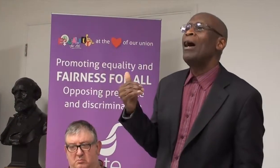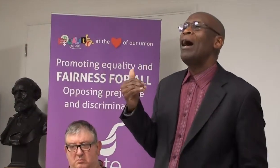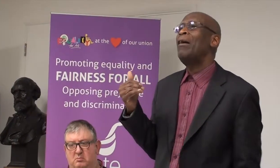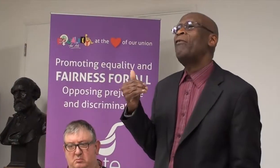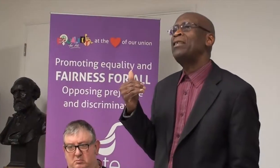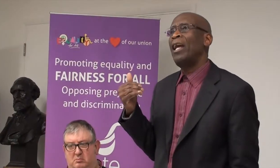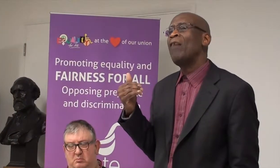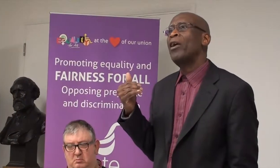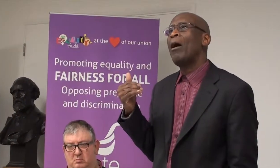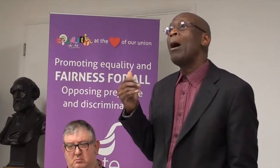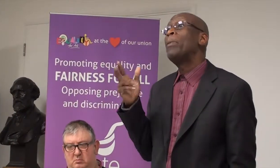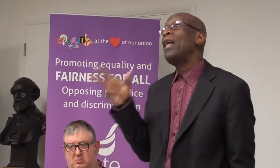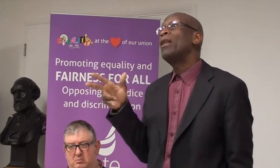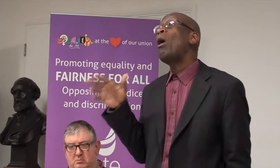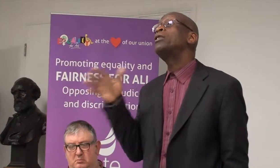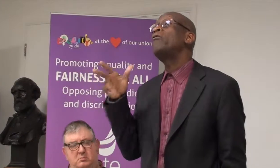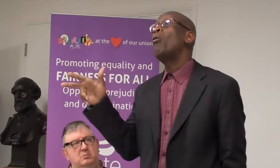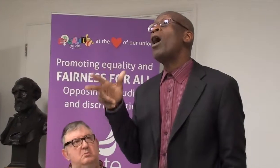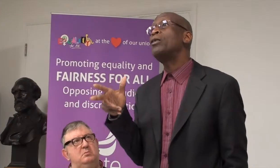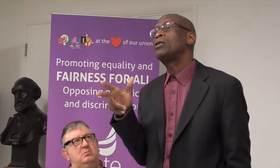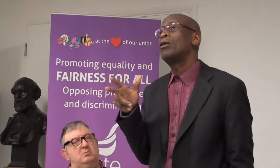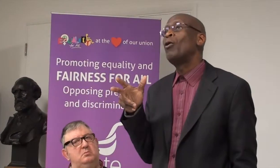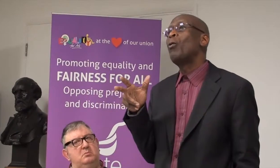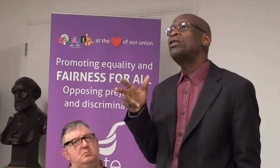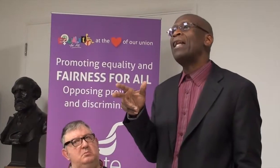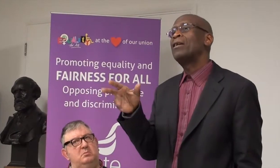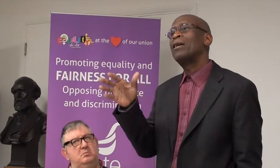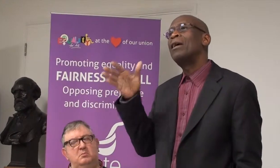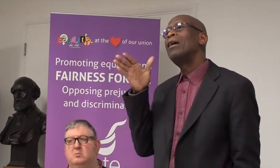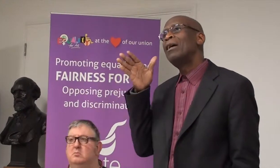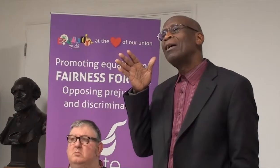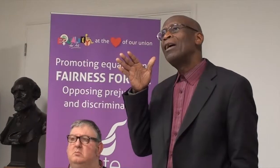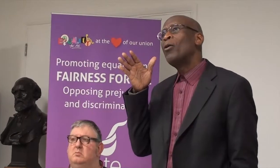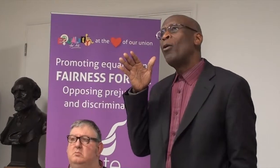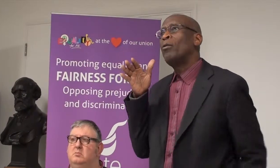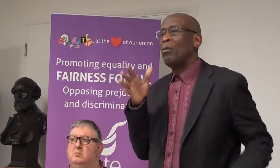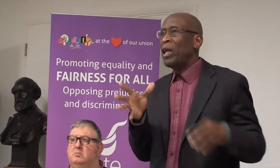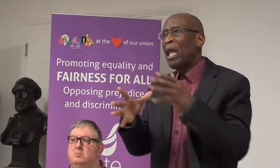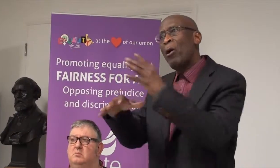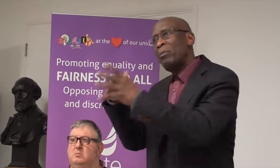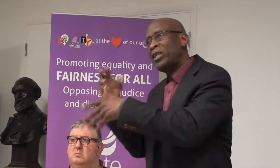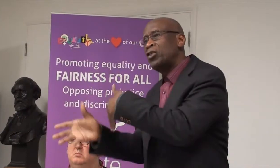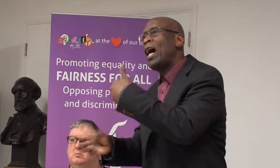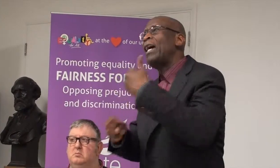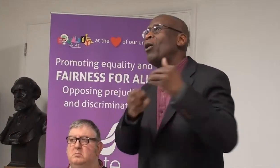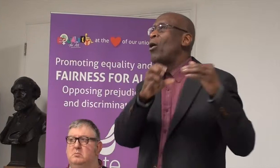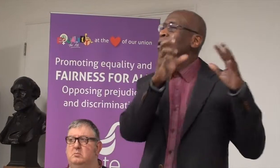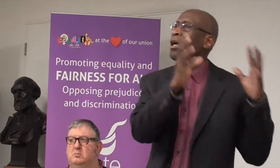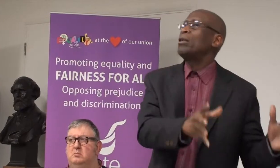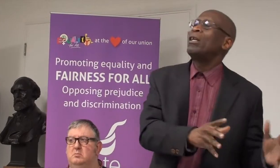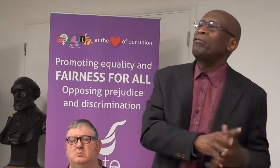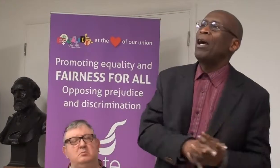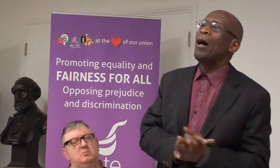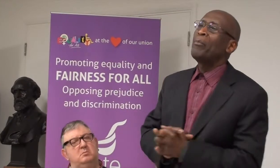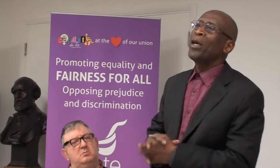people fighting in Africa. But then, what was even worse was that whether they were on the British side or